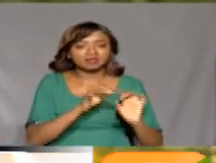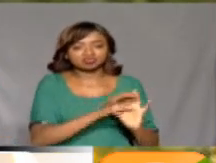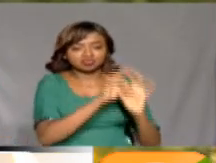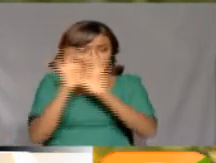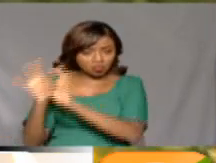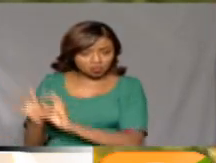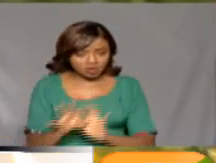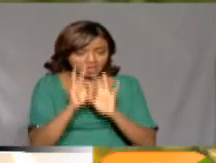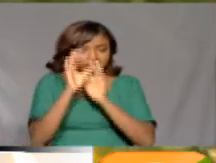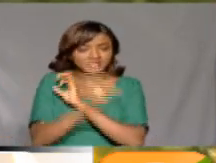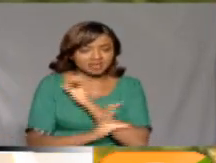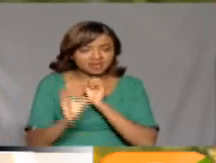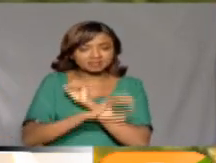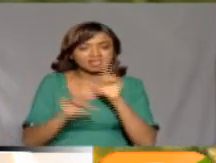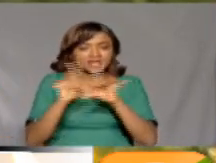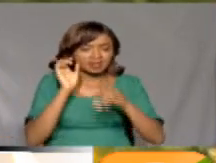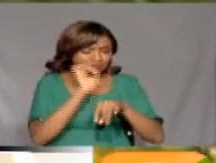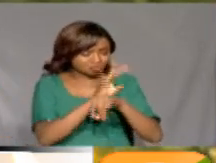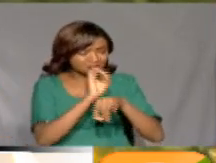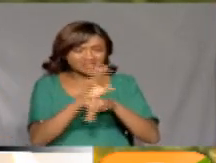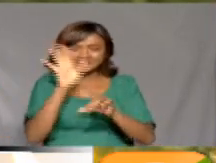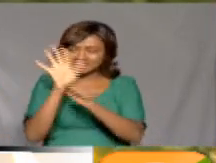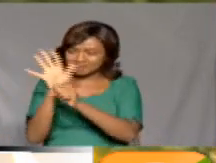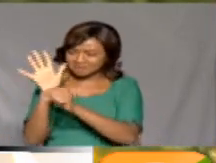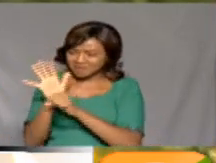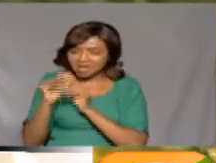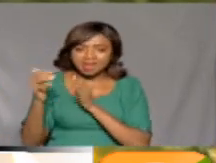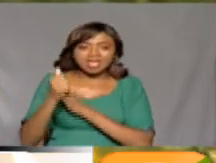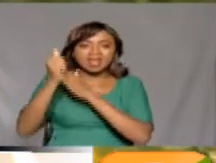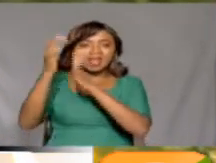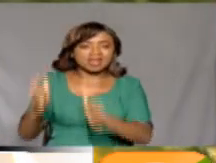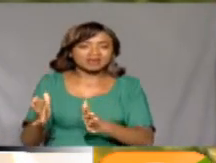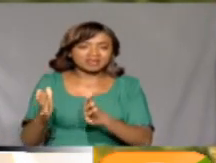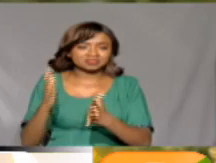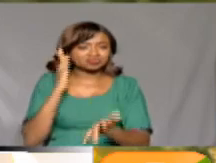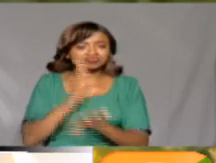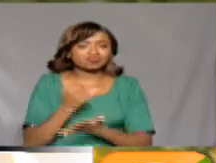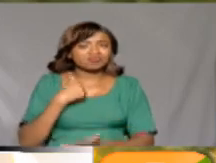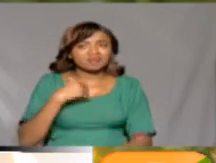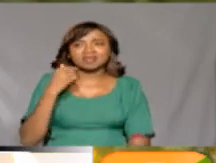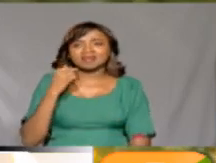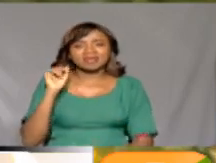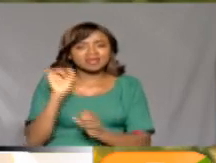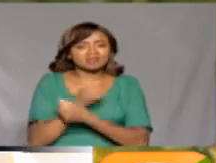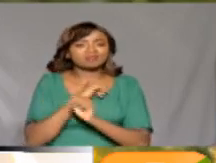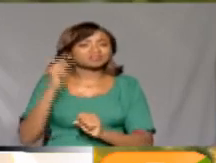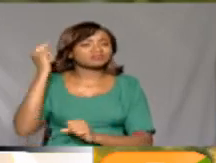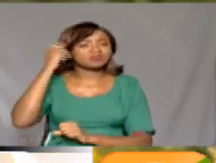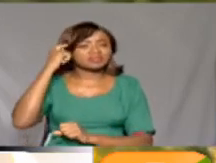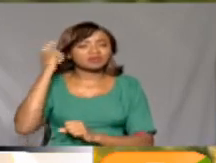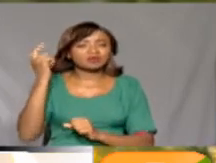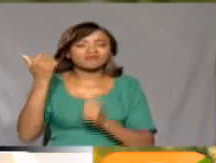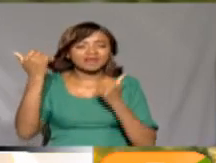together, mentoring many leaders. I cannot think possibly of any leader today.